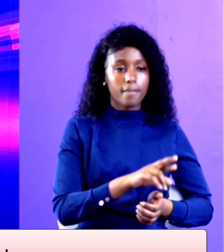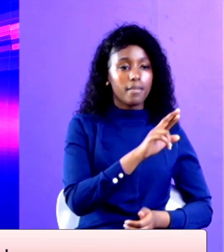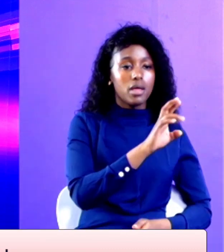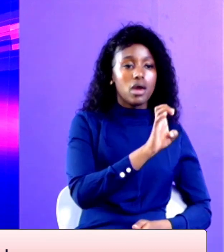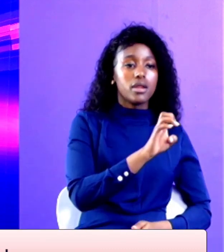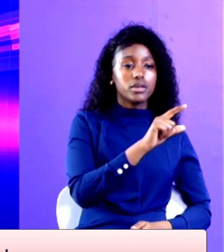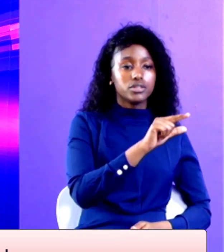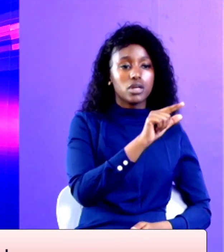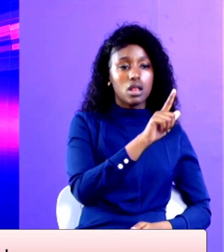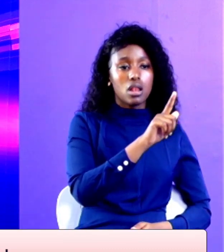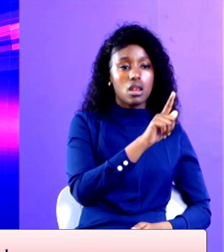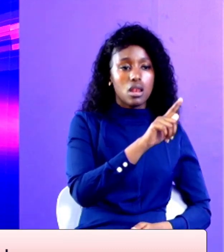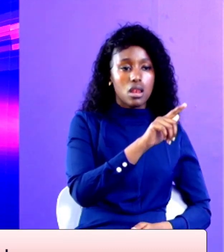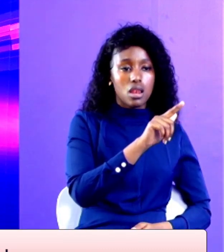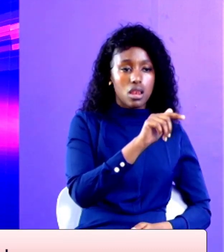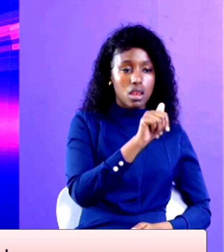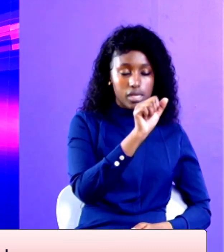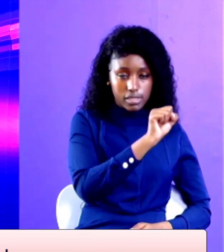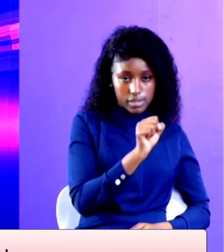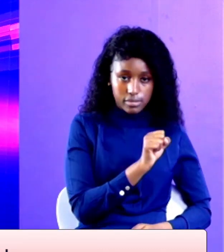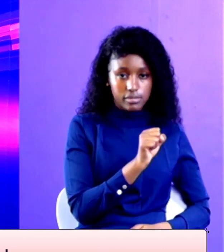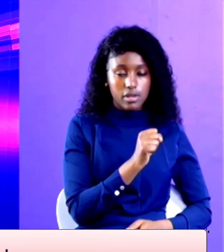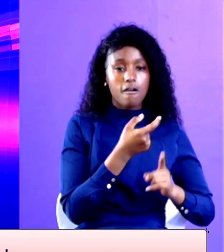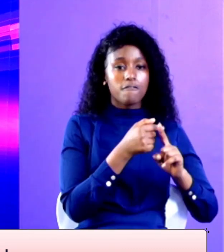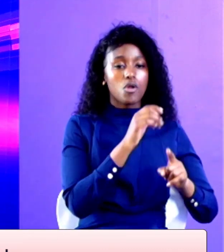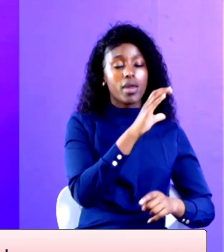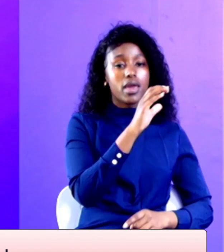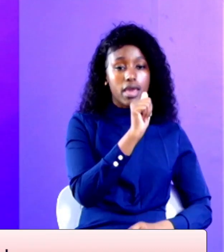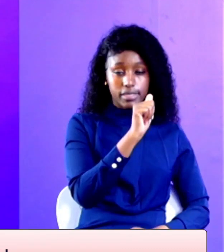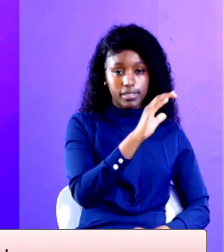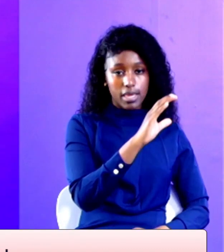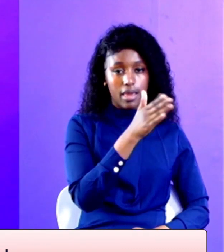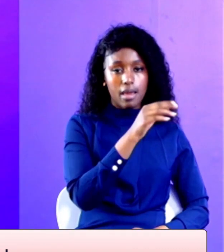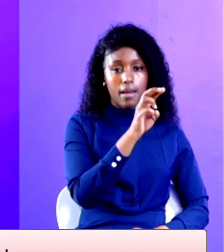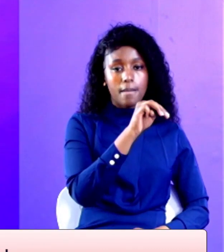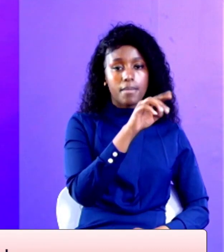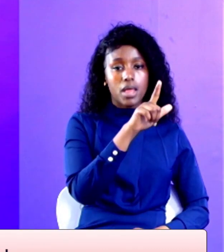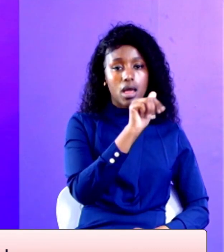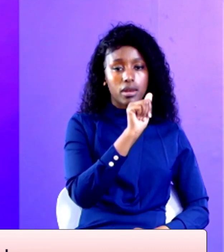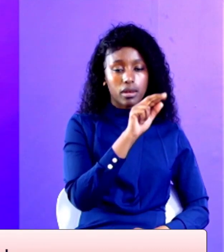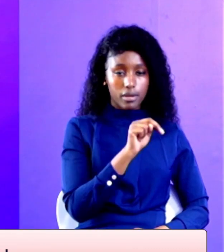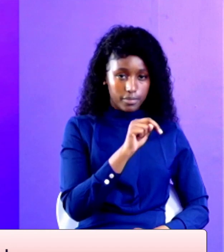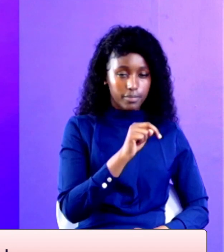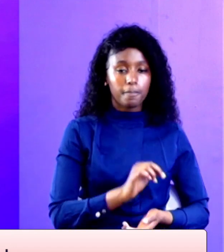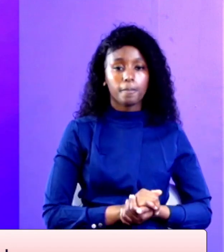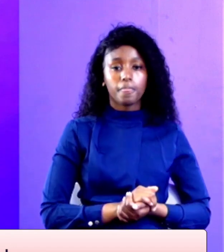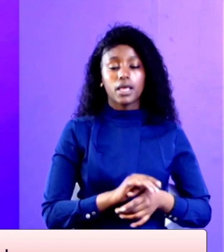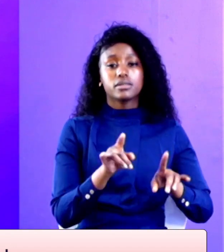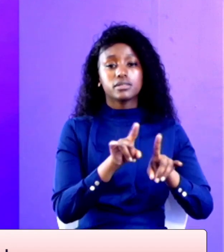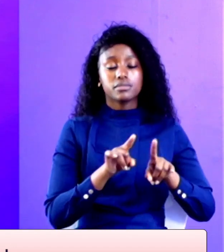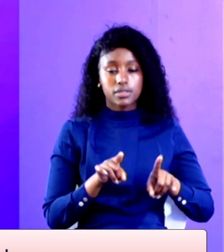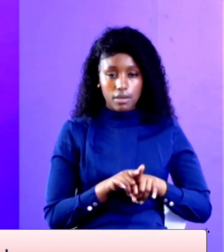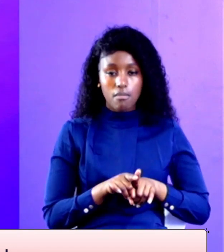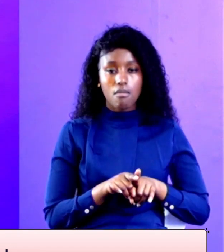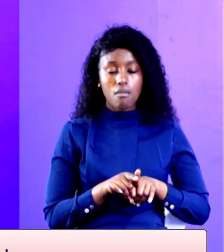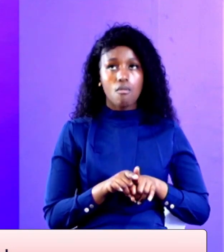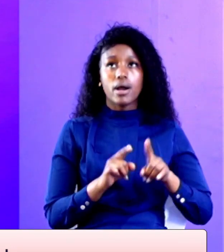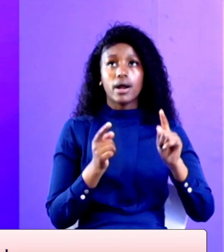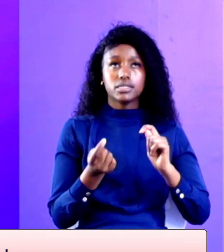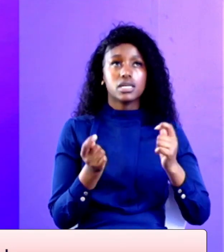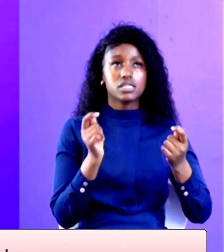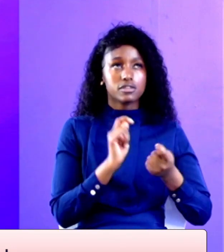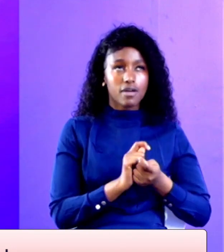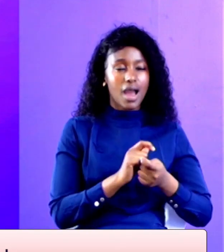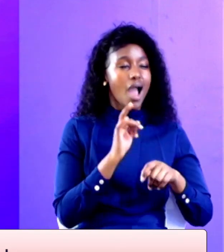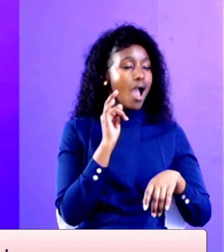Reijnders from AC Milan. Tijani Reijnders. Yeah, Tijani Reijnders from AC Milan. And they did their transfers very